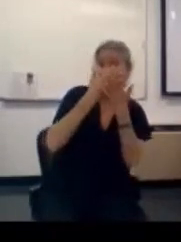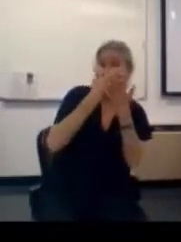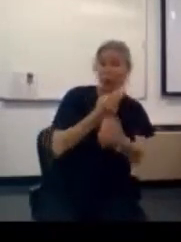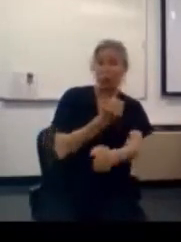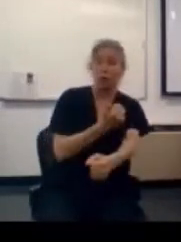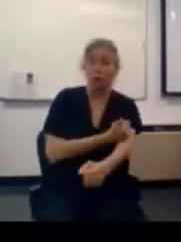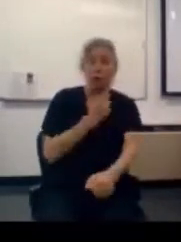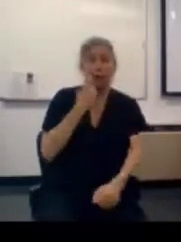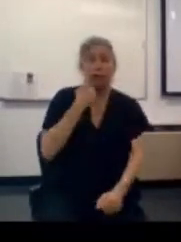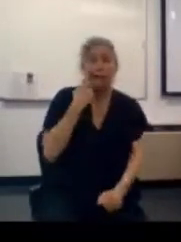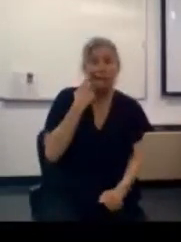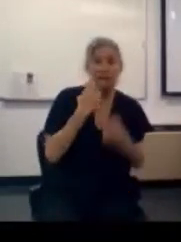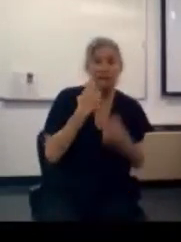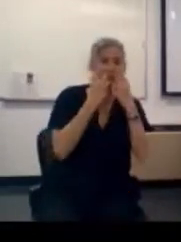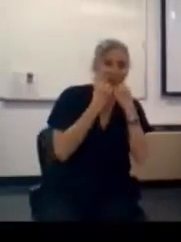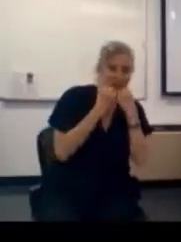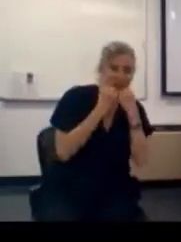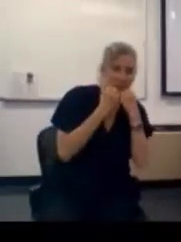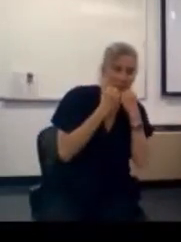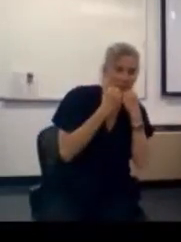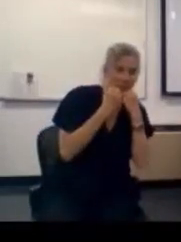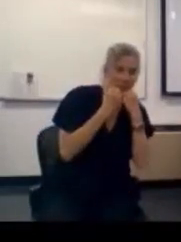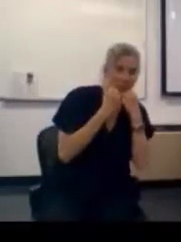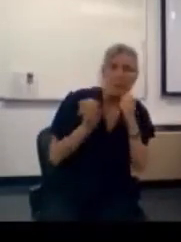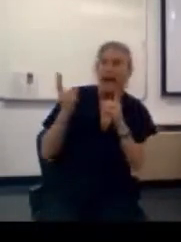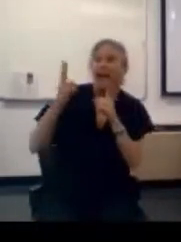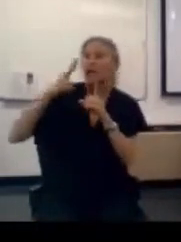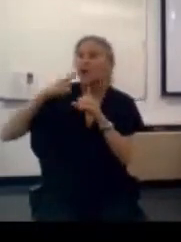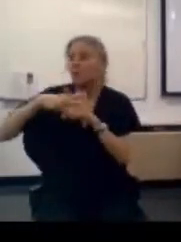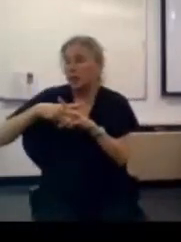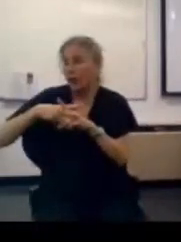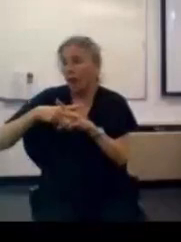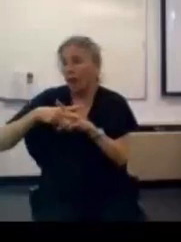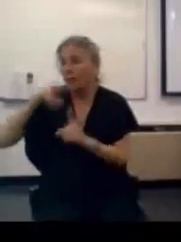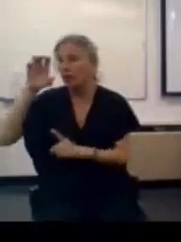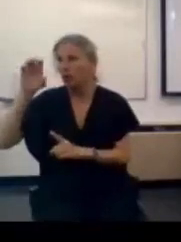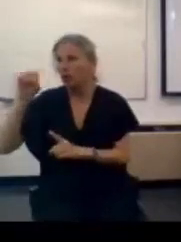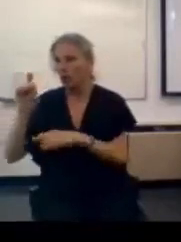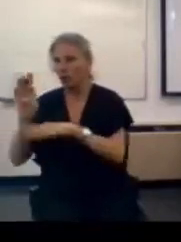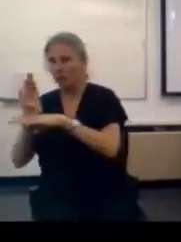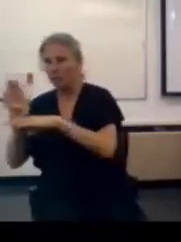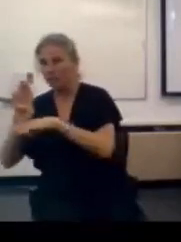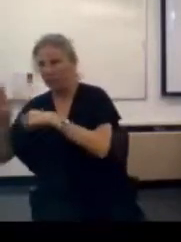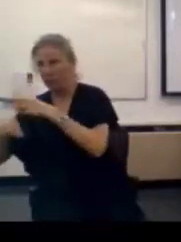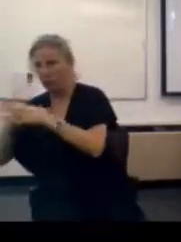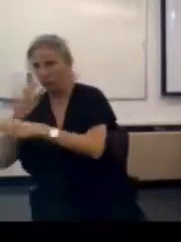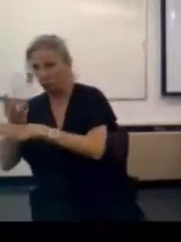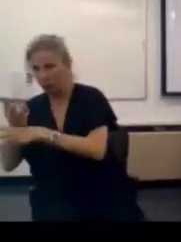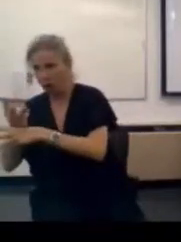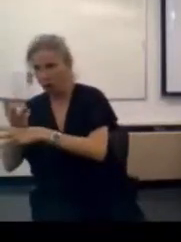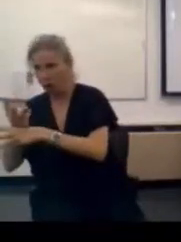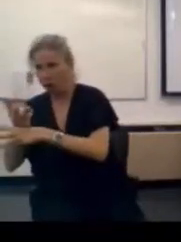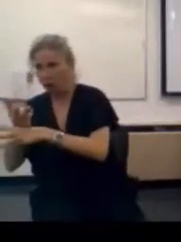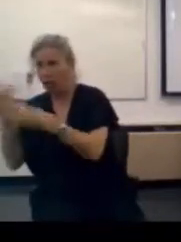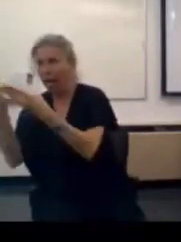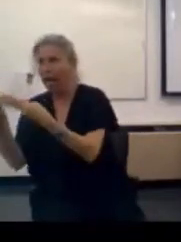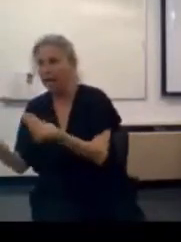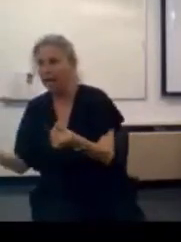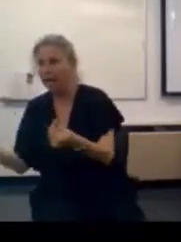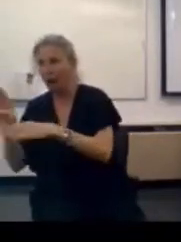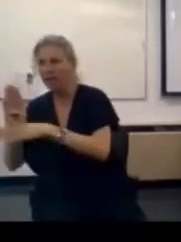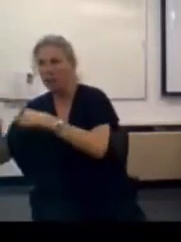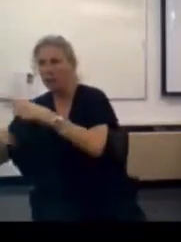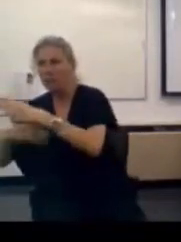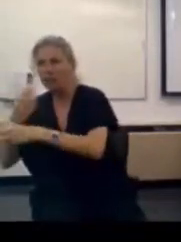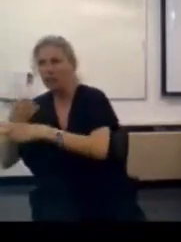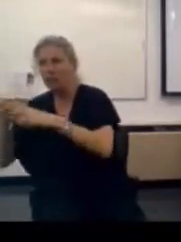substance abusers, and that was very meaningful. But I could take that and my past and also bring it into the corporate environment, and that there is